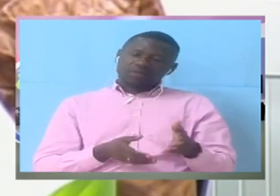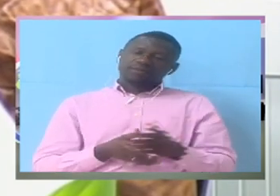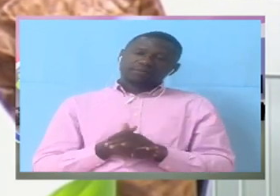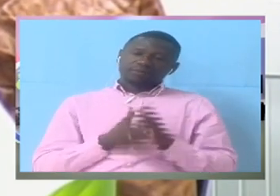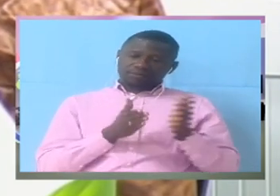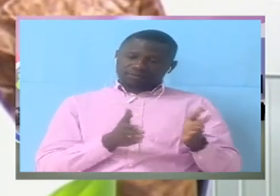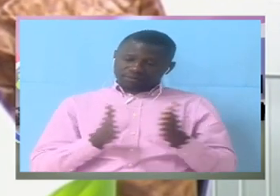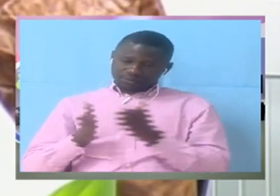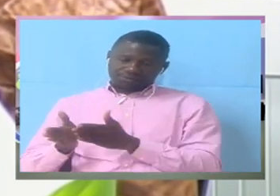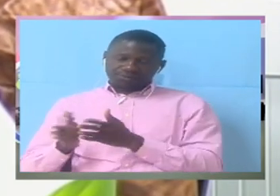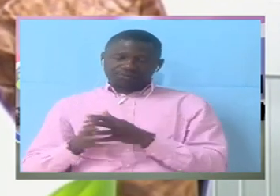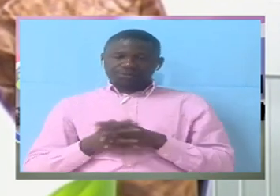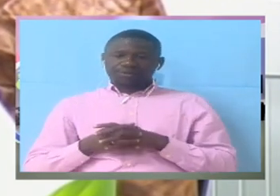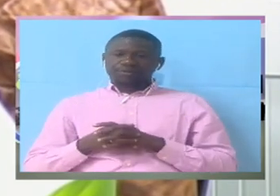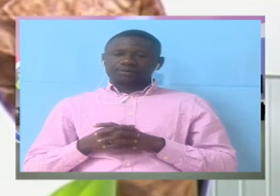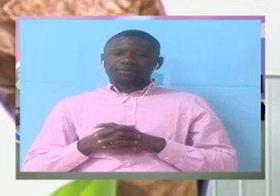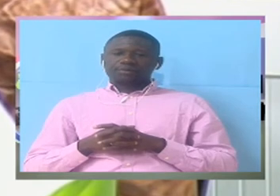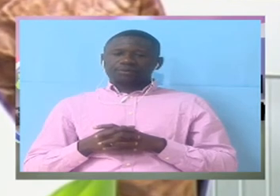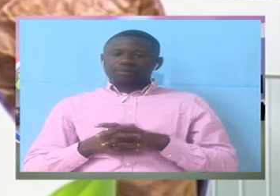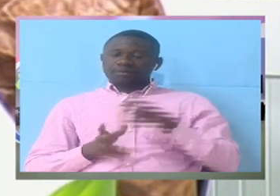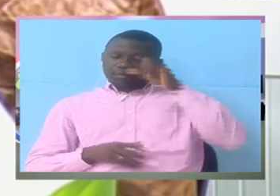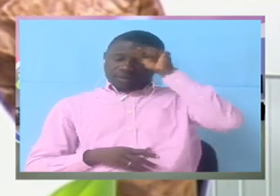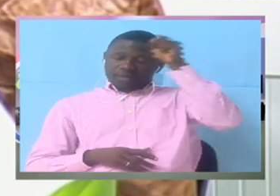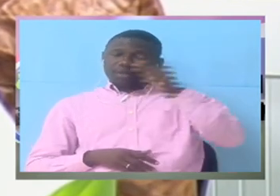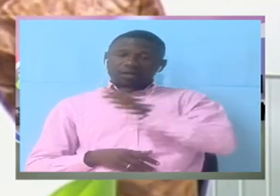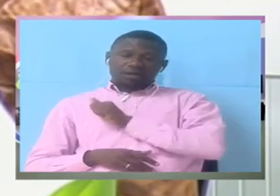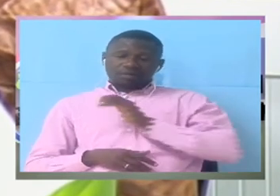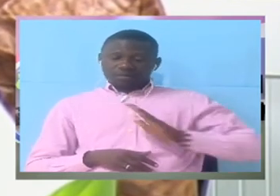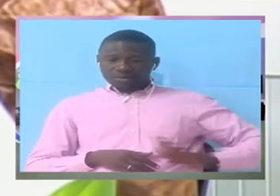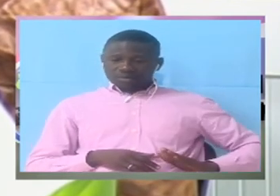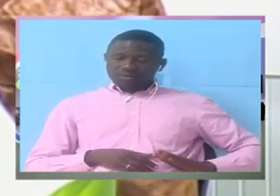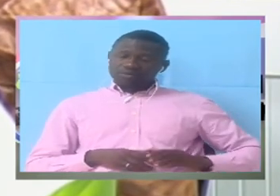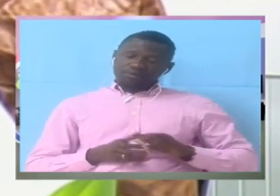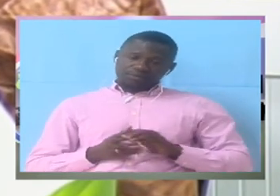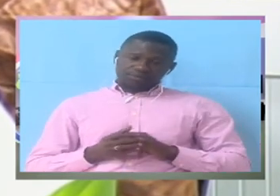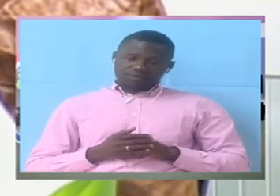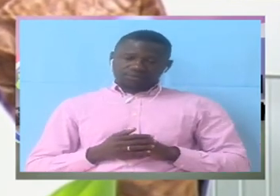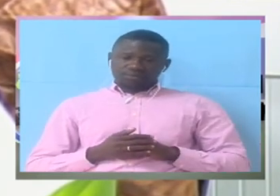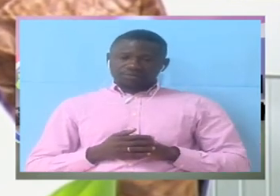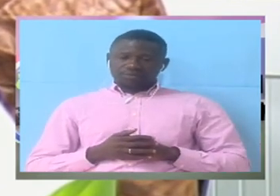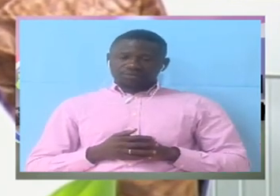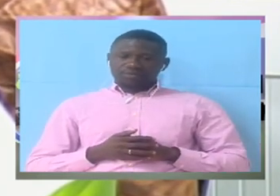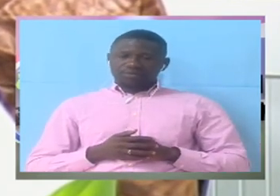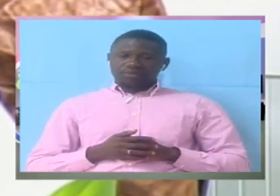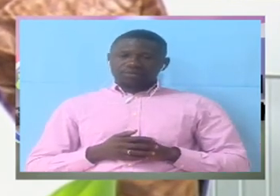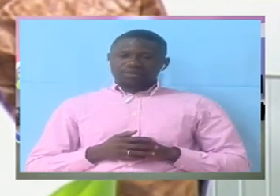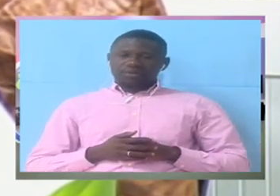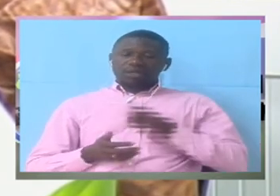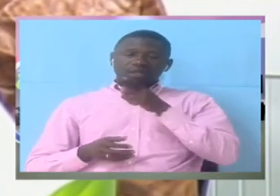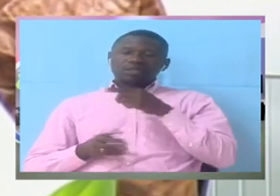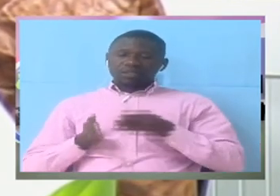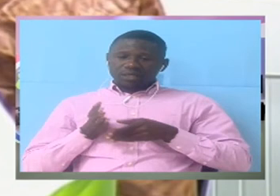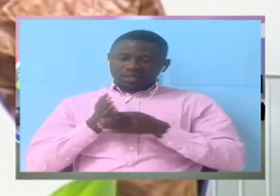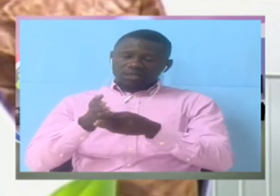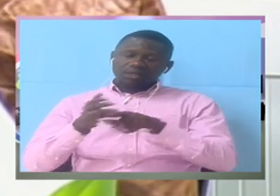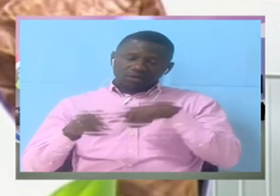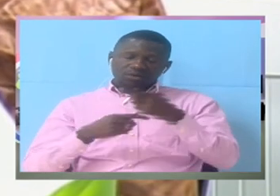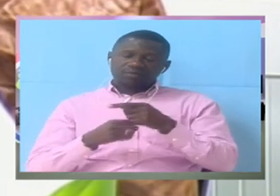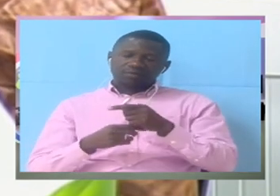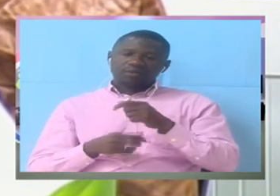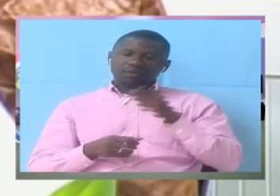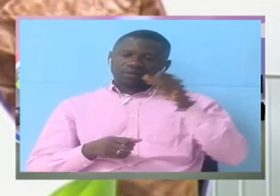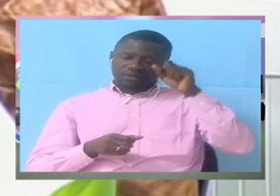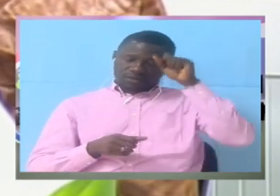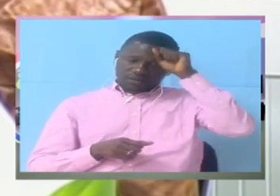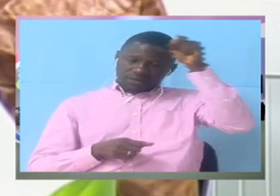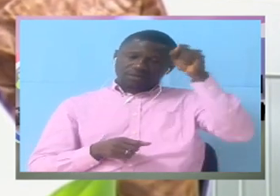that, President Adam Barrow. President Adama Barrow. Atelemu banko nyaton koti. He is the head of